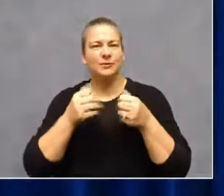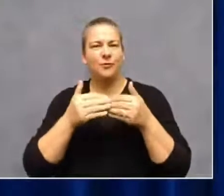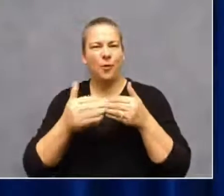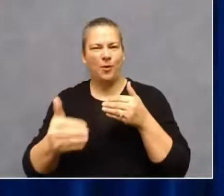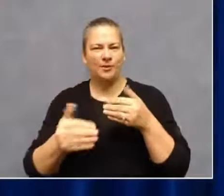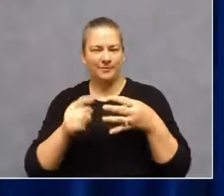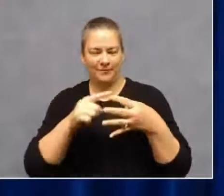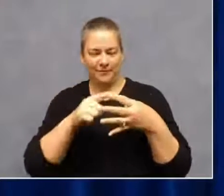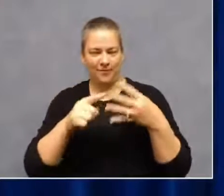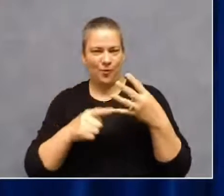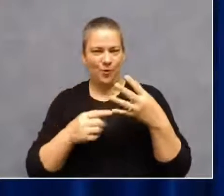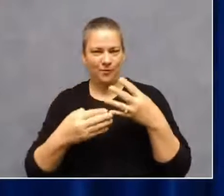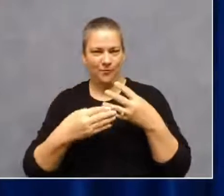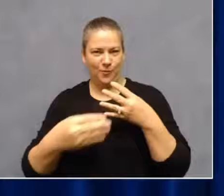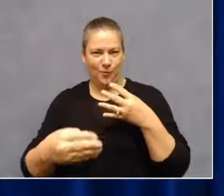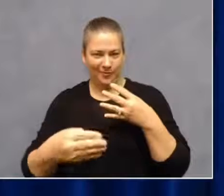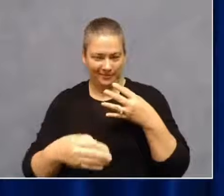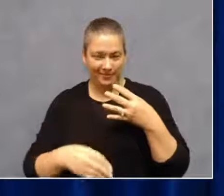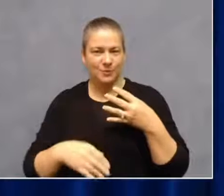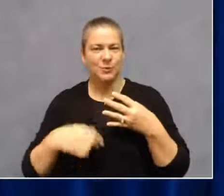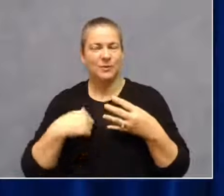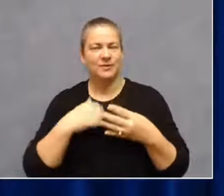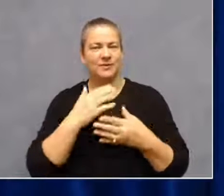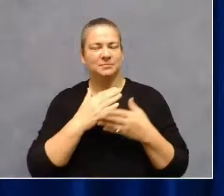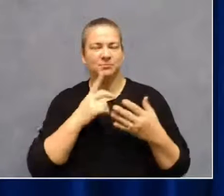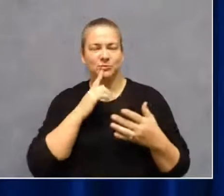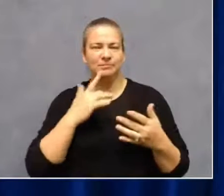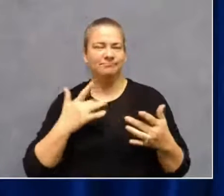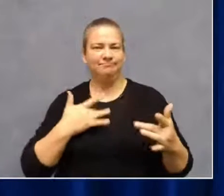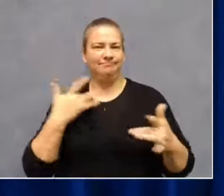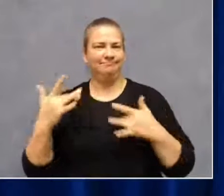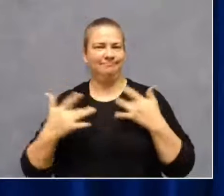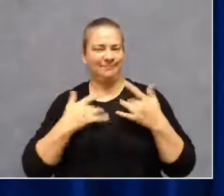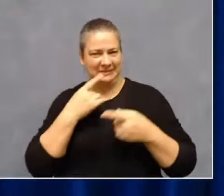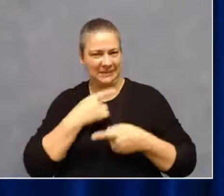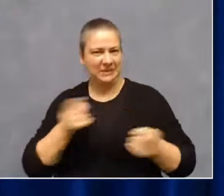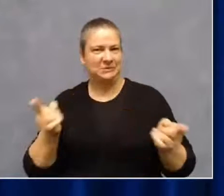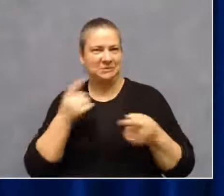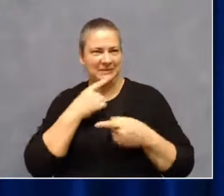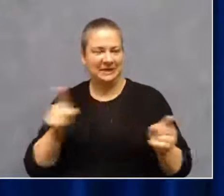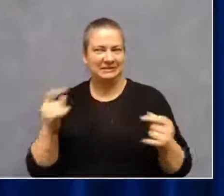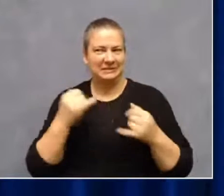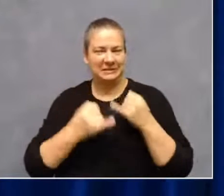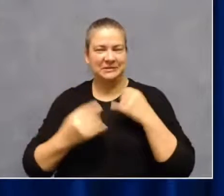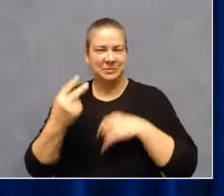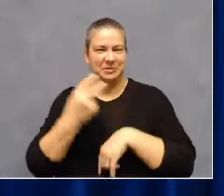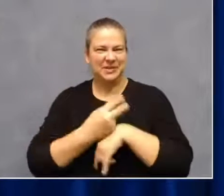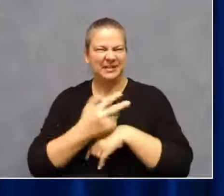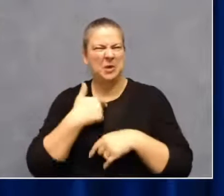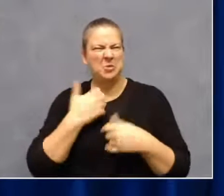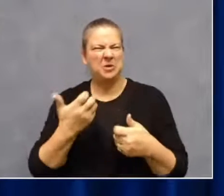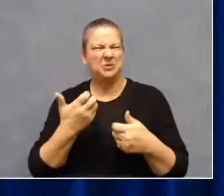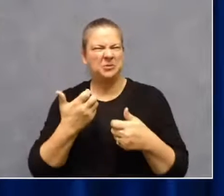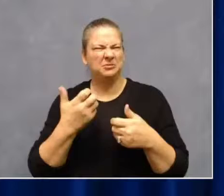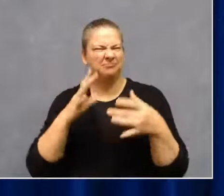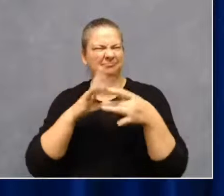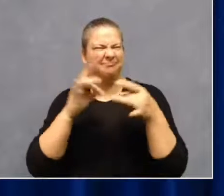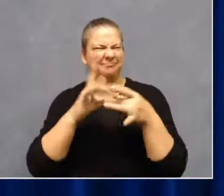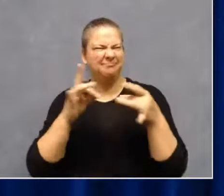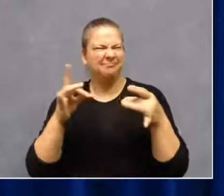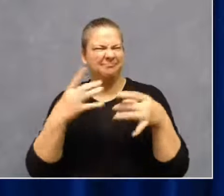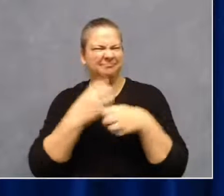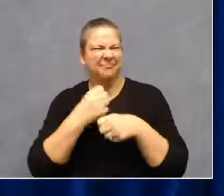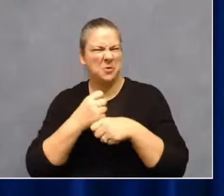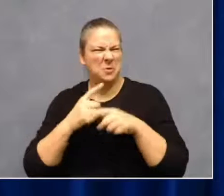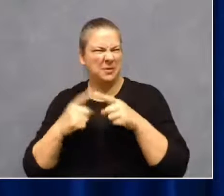a couple of exciting days with announcements that we've made, and I'd like to go over some of those now if I could.